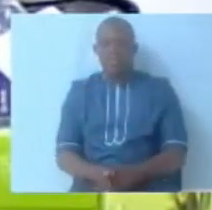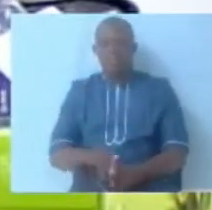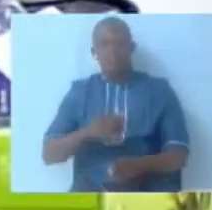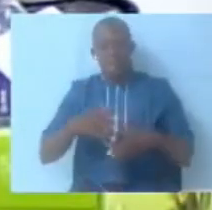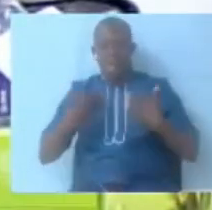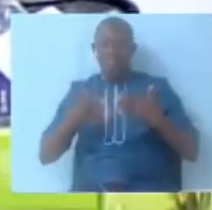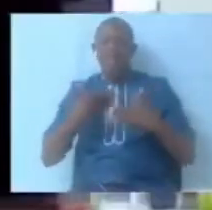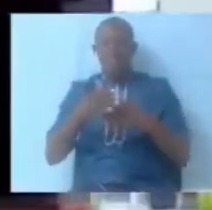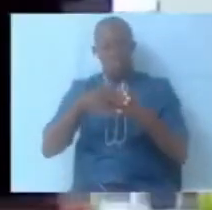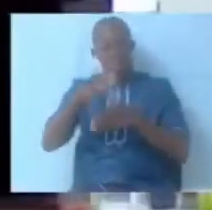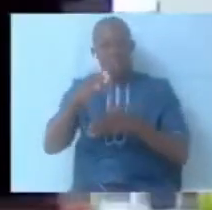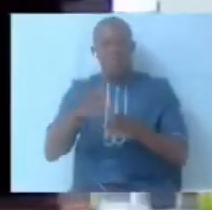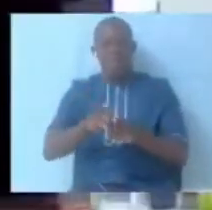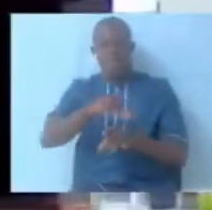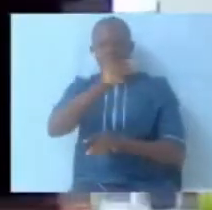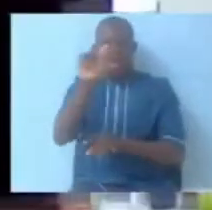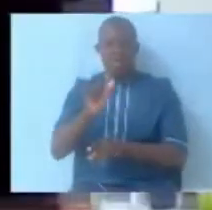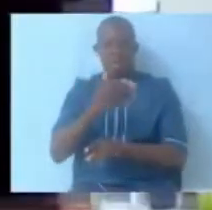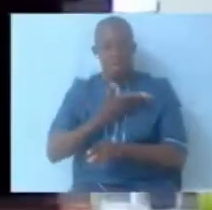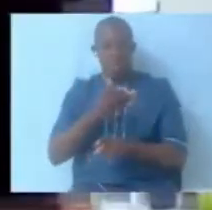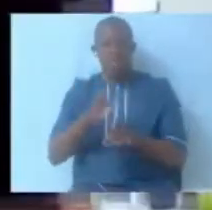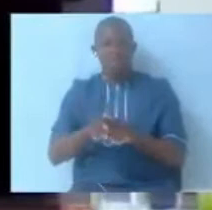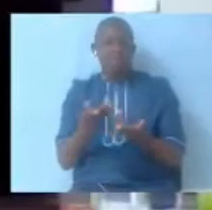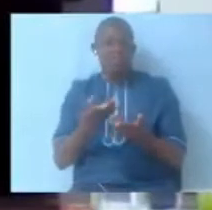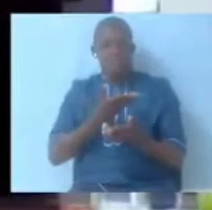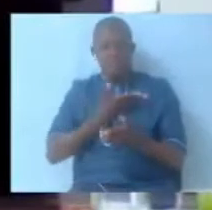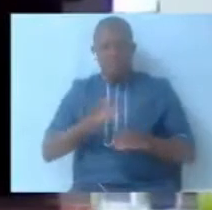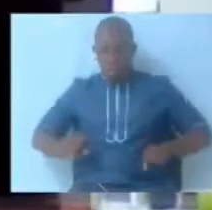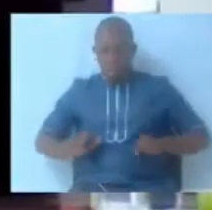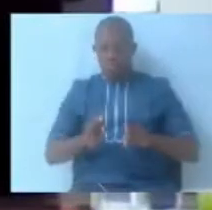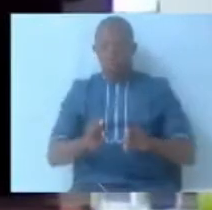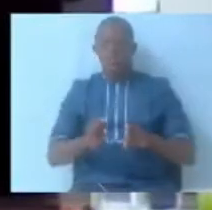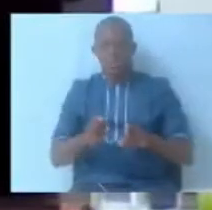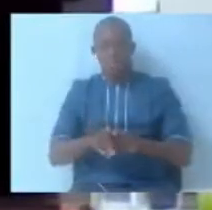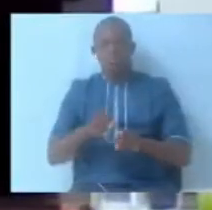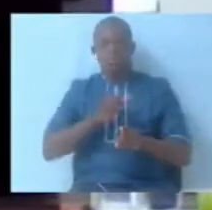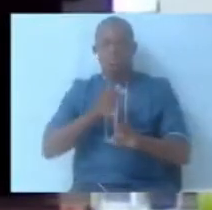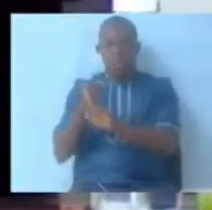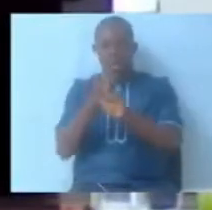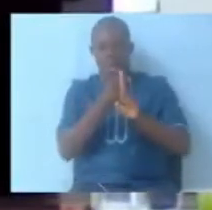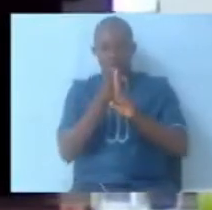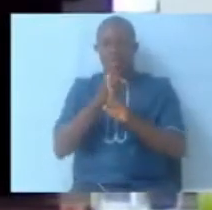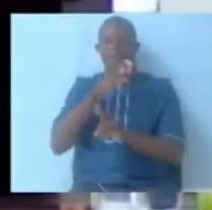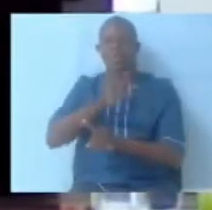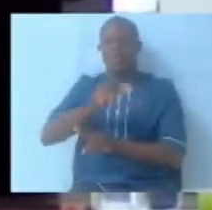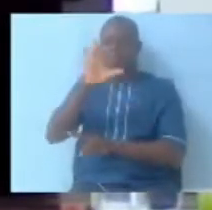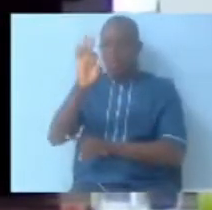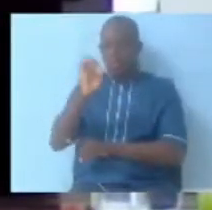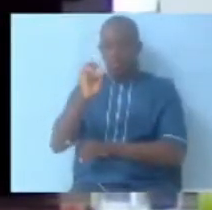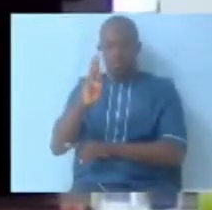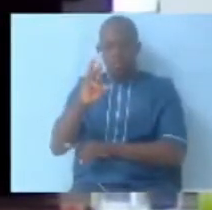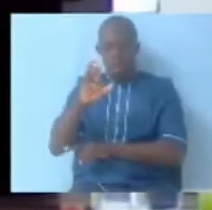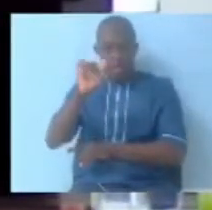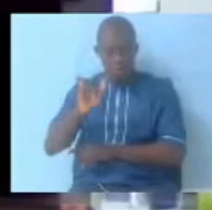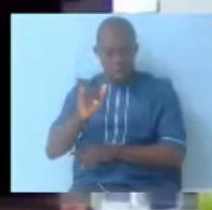indeed. And I also have the unusual opportunity and privilege to guide Mr. Touray, who is my learned senior, in his